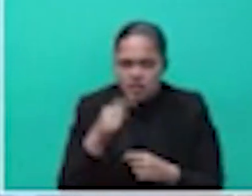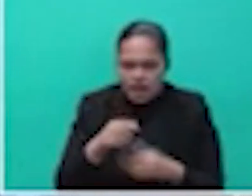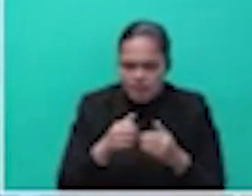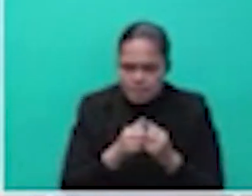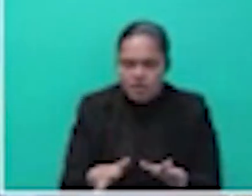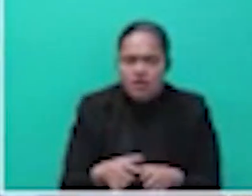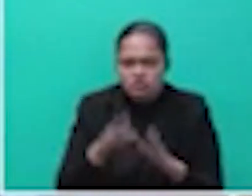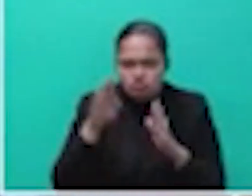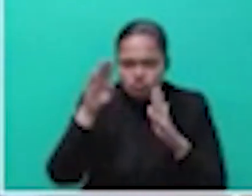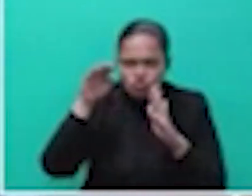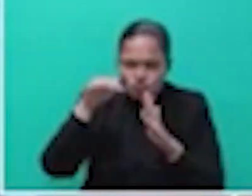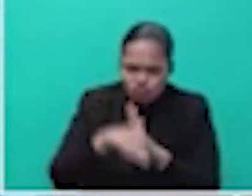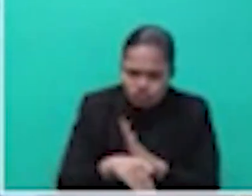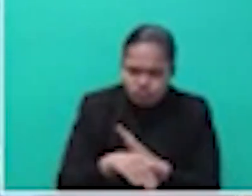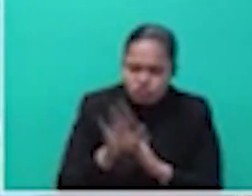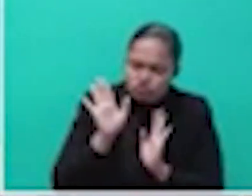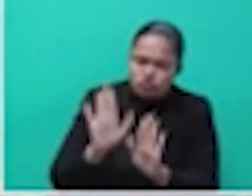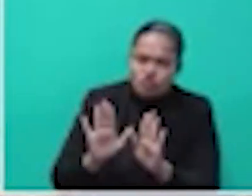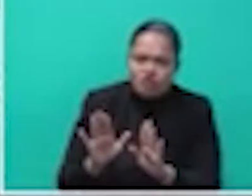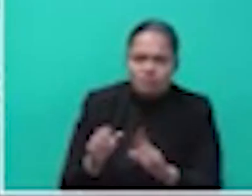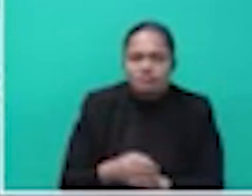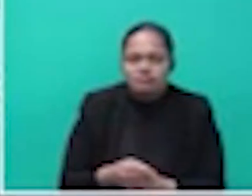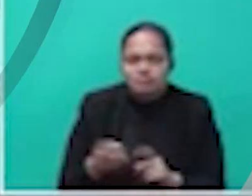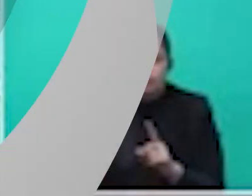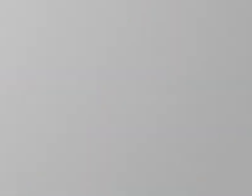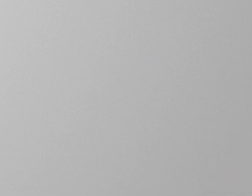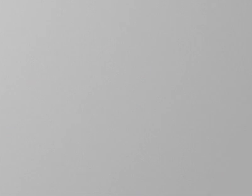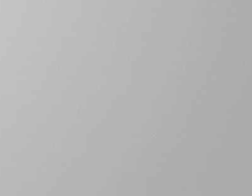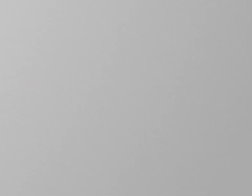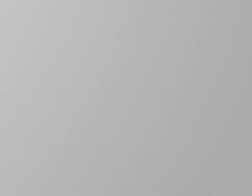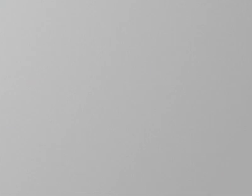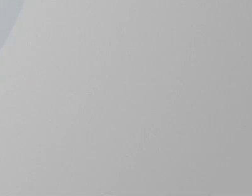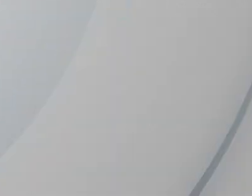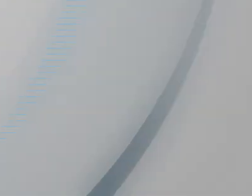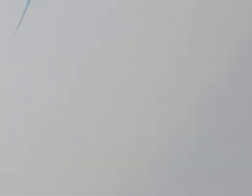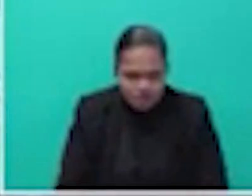begins to go down. Thank you, Mr. Speaker, sir. Thank you.